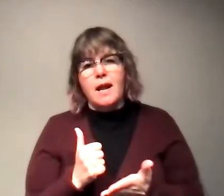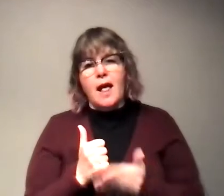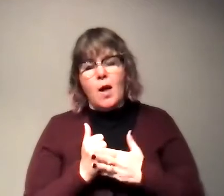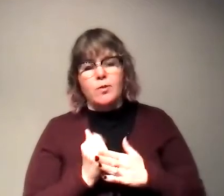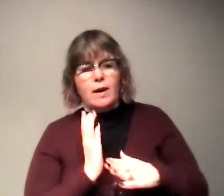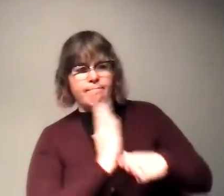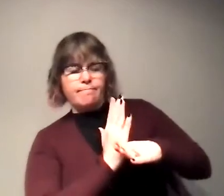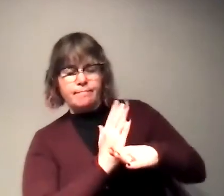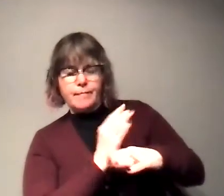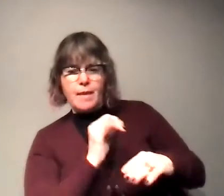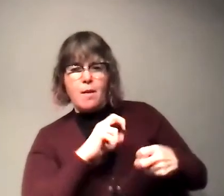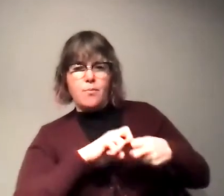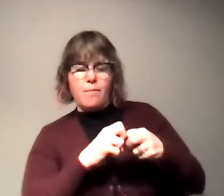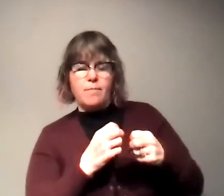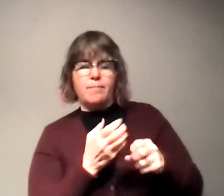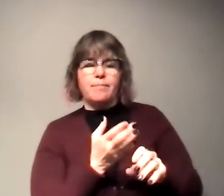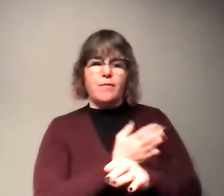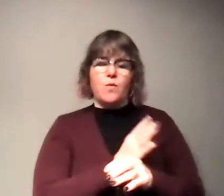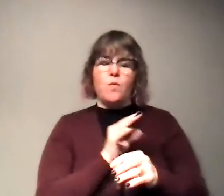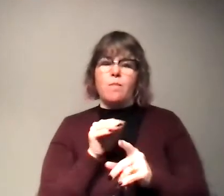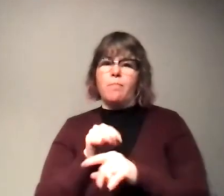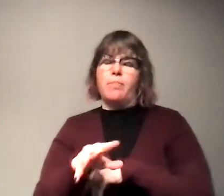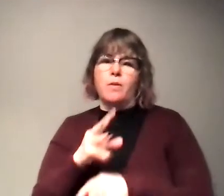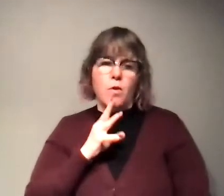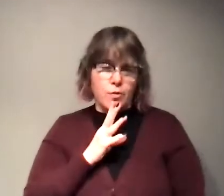intercept that problem before it affects our water.